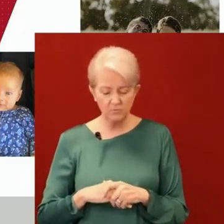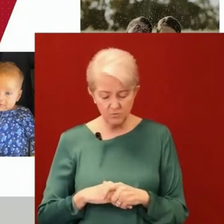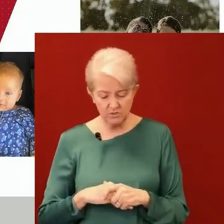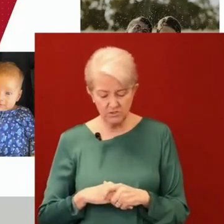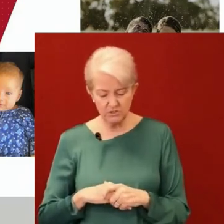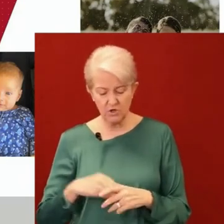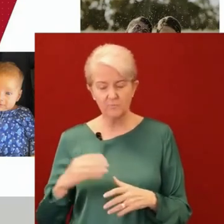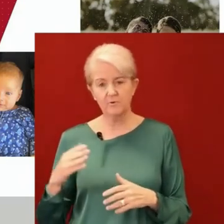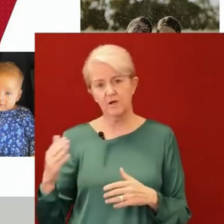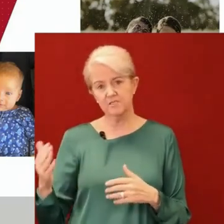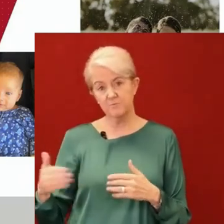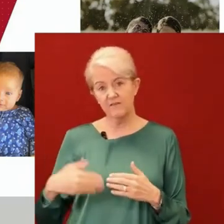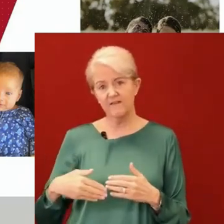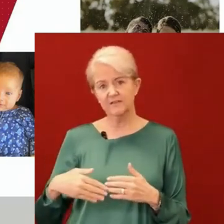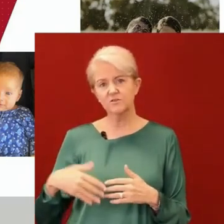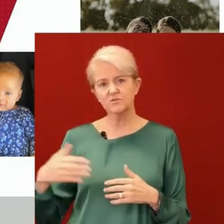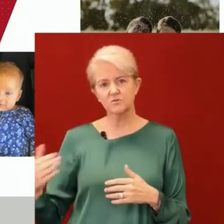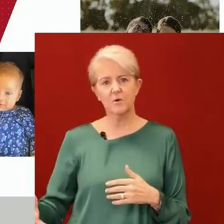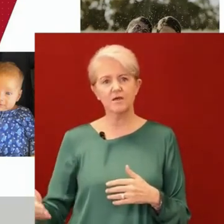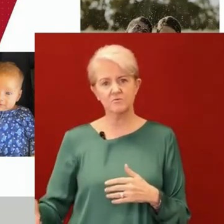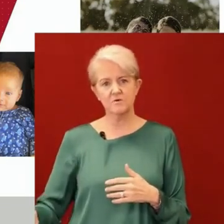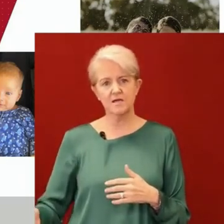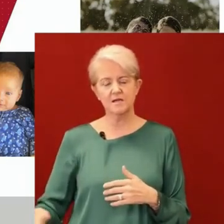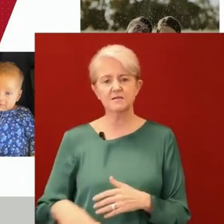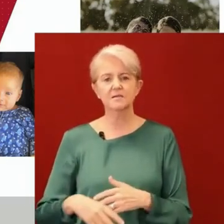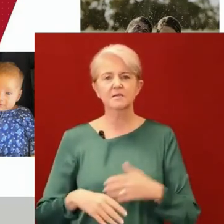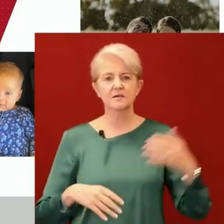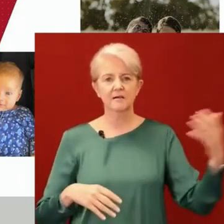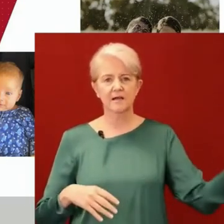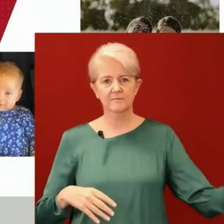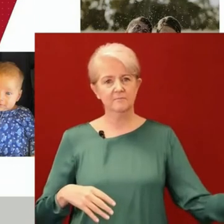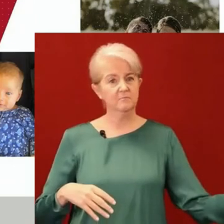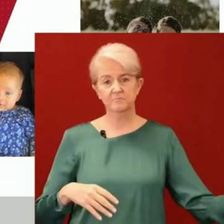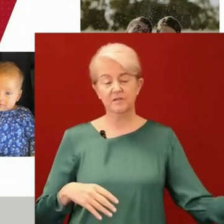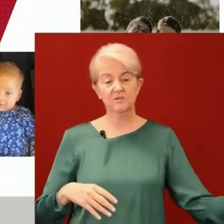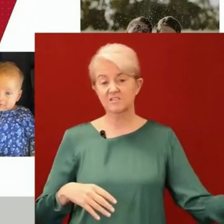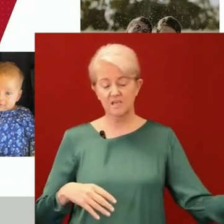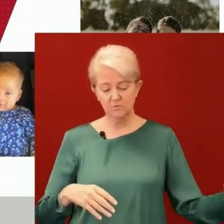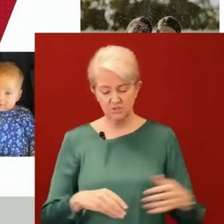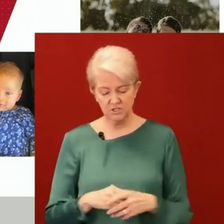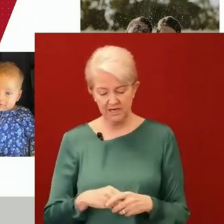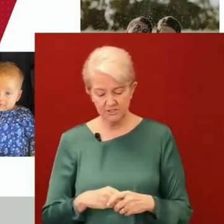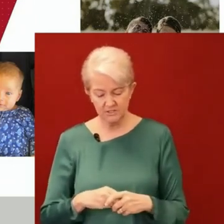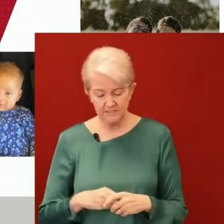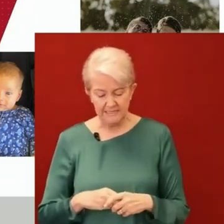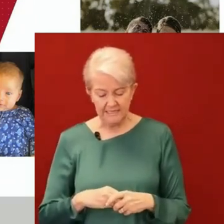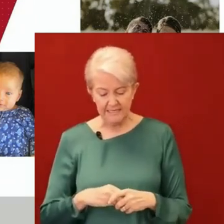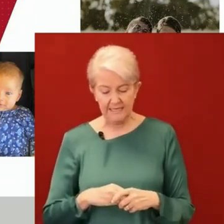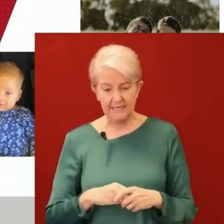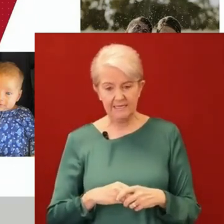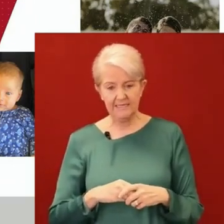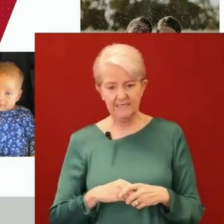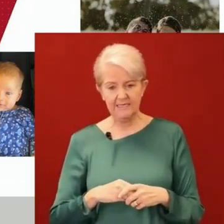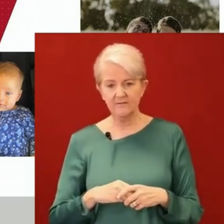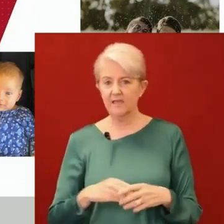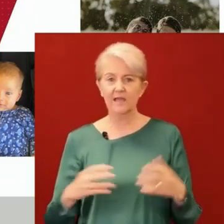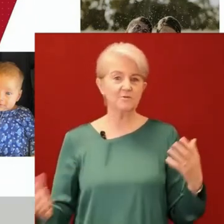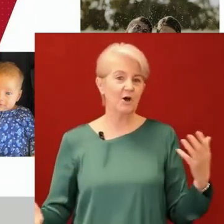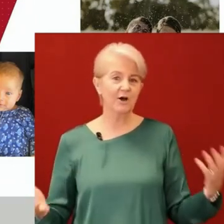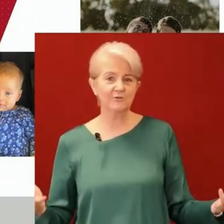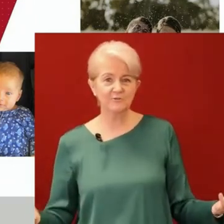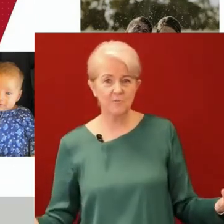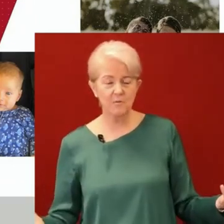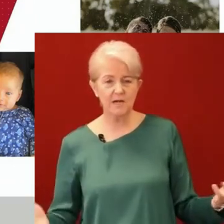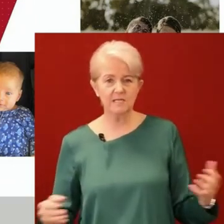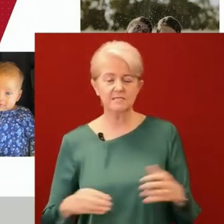I wouldn't compromise my values or my career because he wouldn't change. He never came